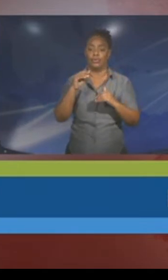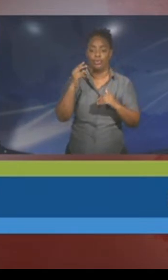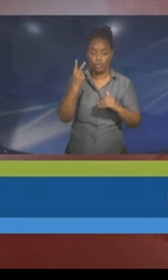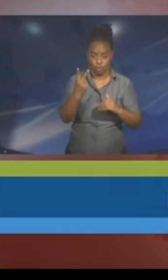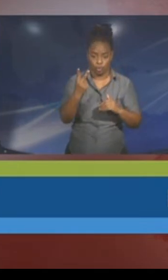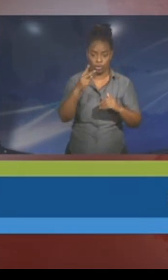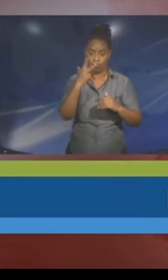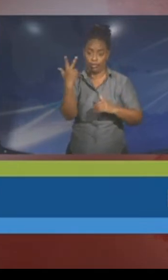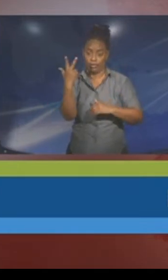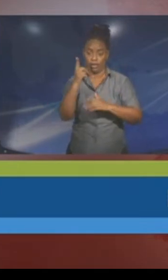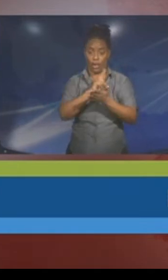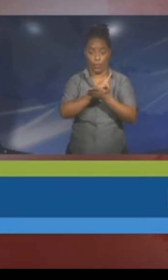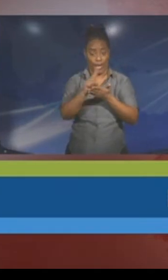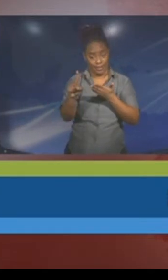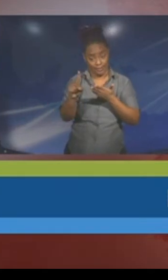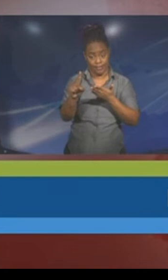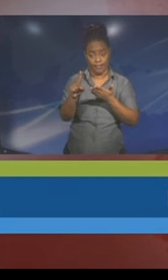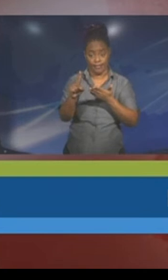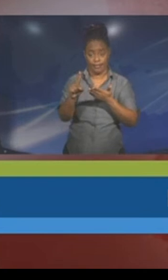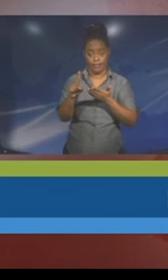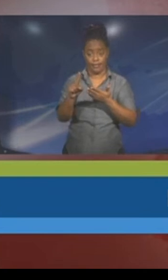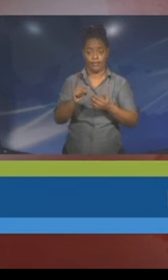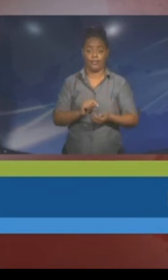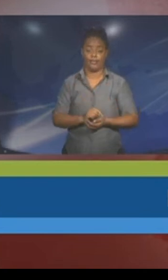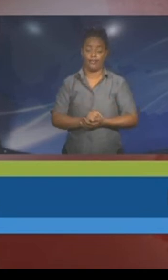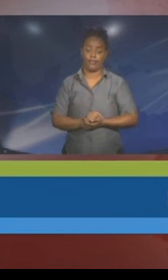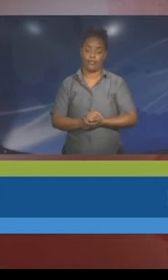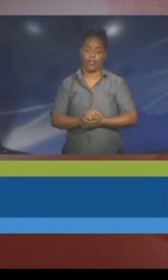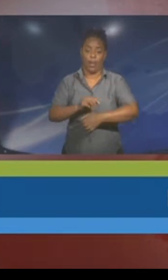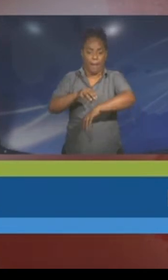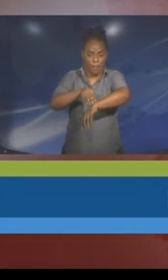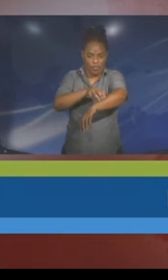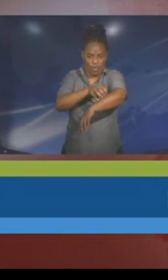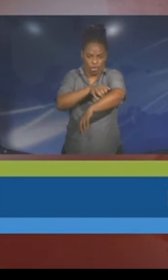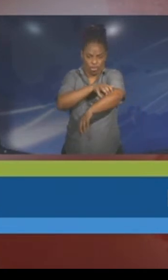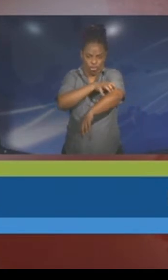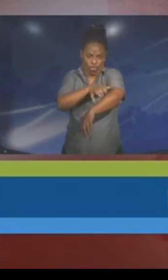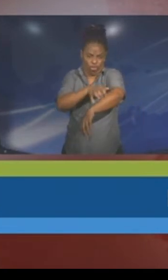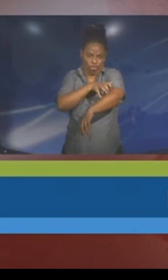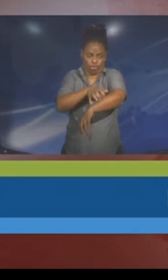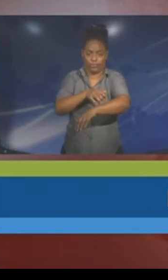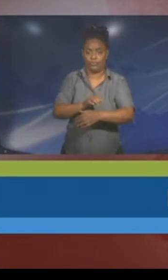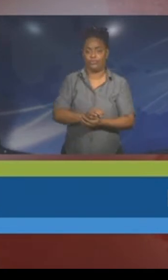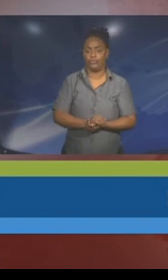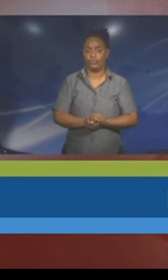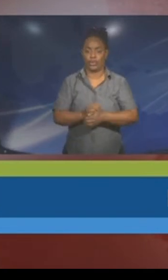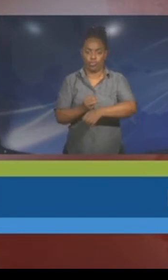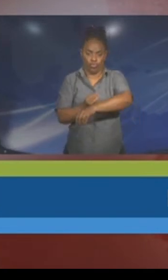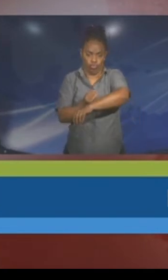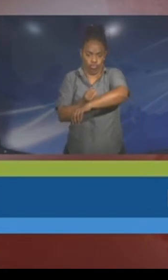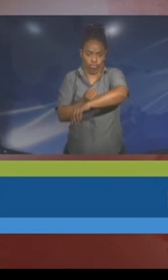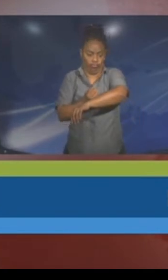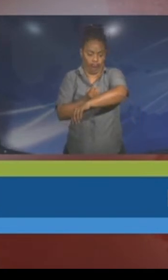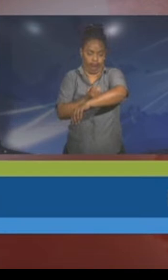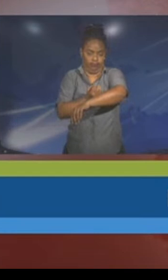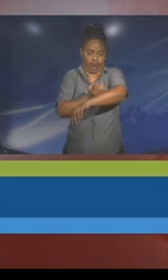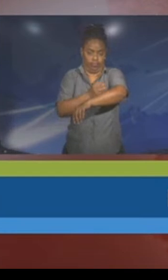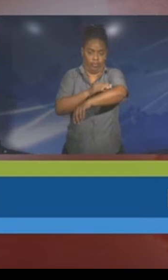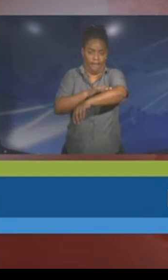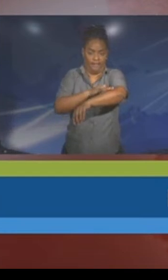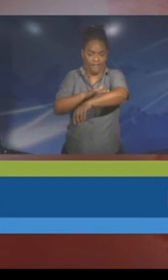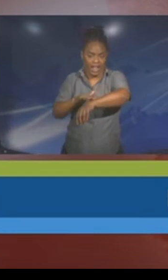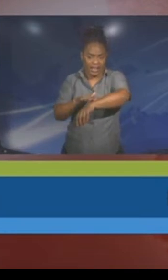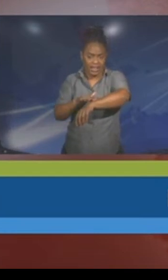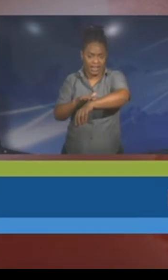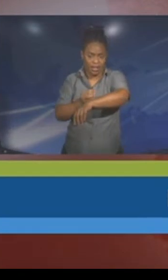before resolution. So the evolution of the rash normally takes place where you have lesion with a flat base, raised